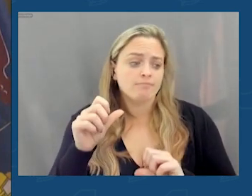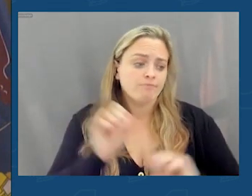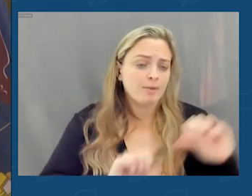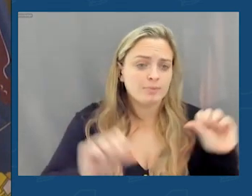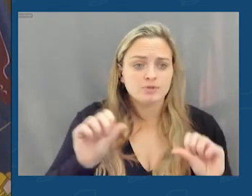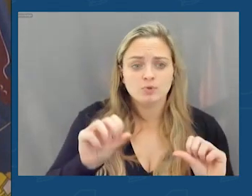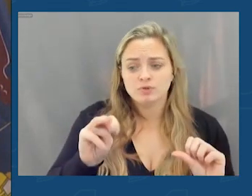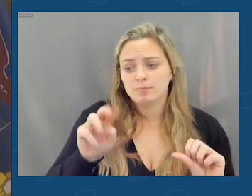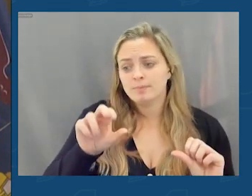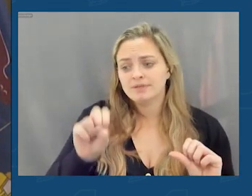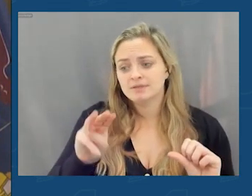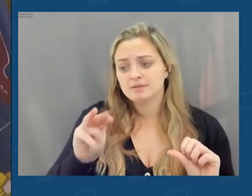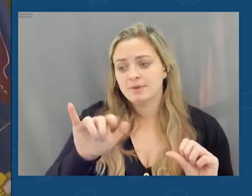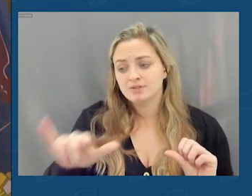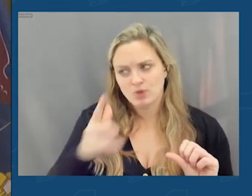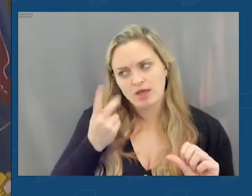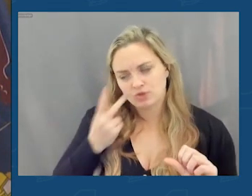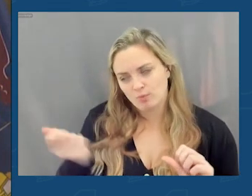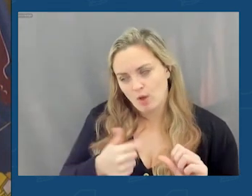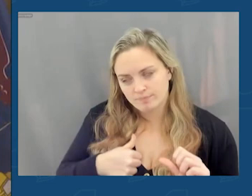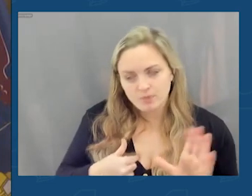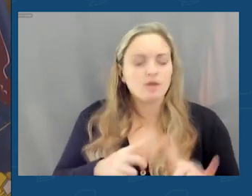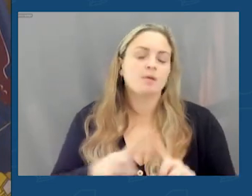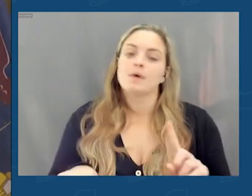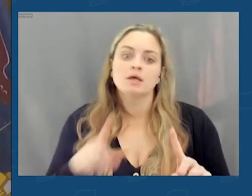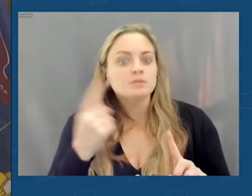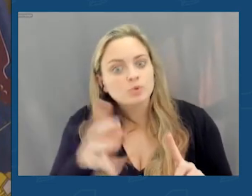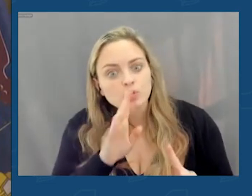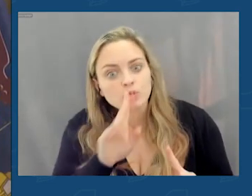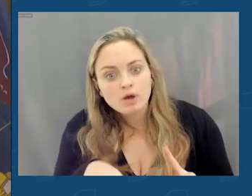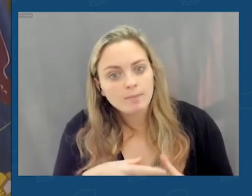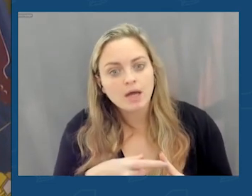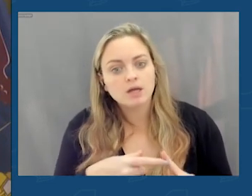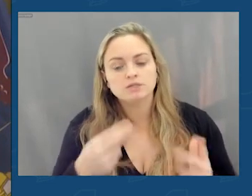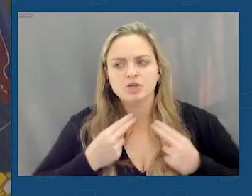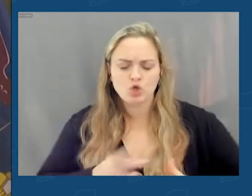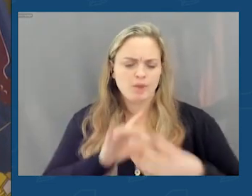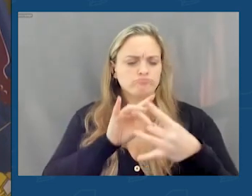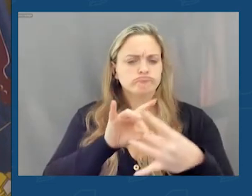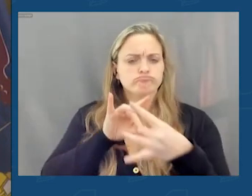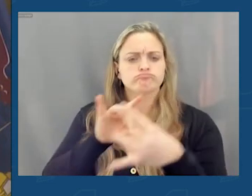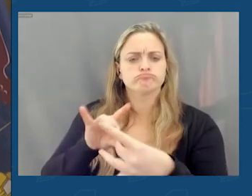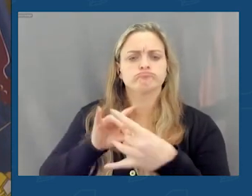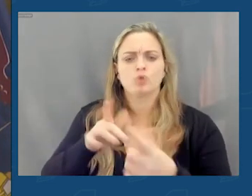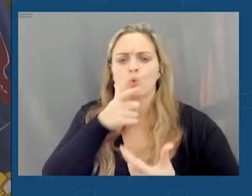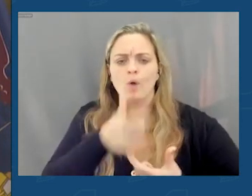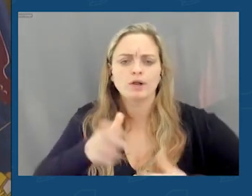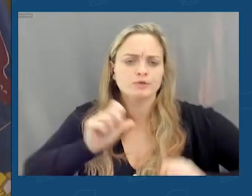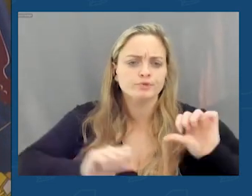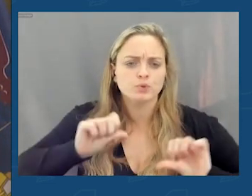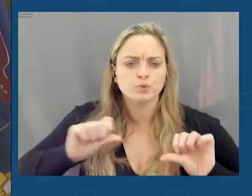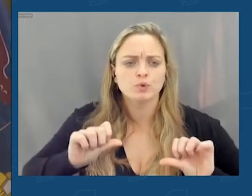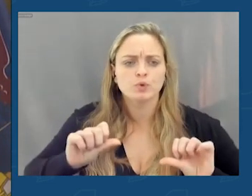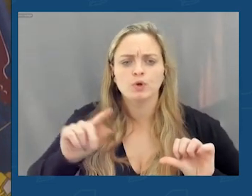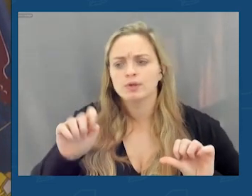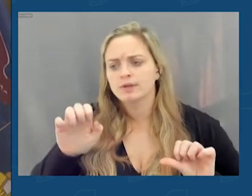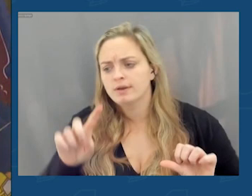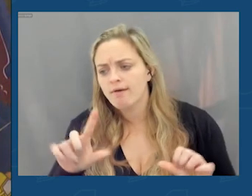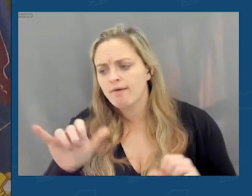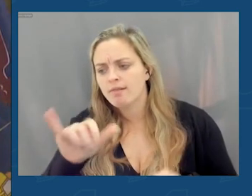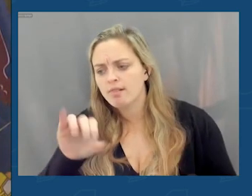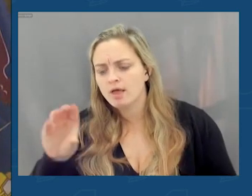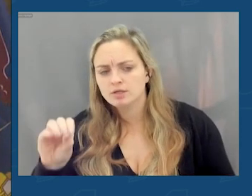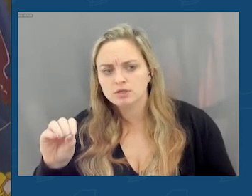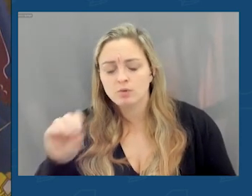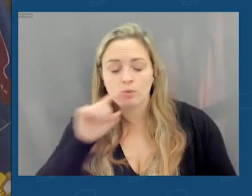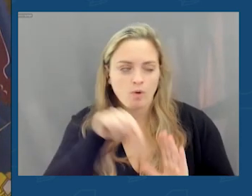saw them all. So it was something to talk about, right? It was a human connection. You're watching all the shows, and Ted Lasso, and I'm not going to go down that